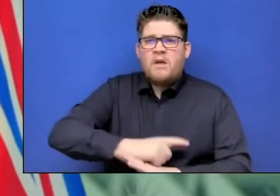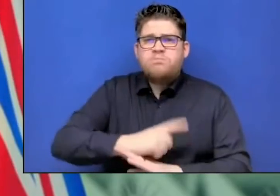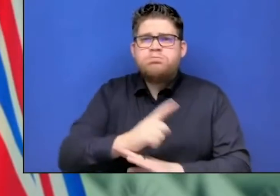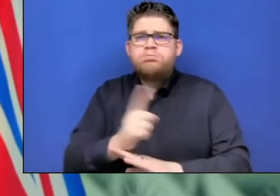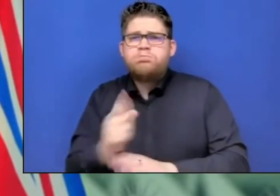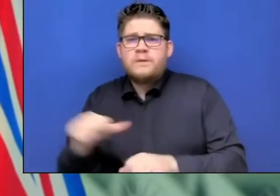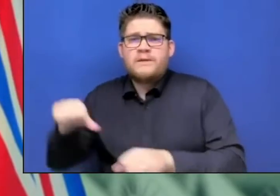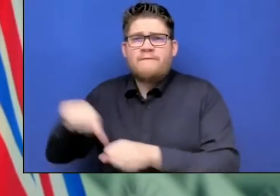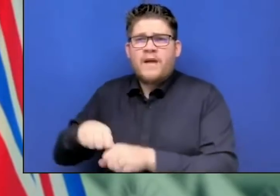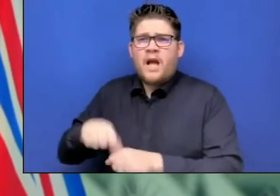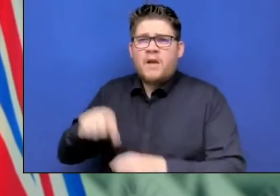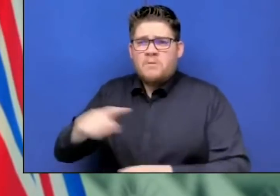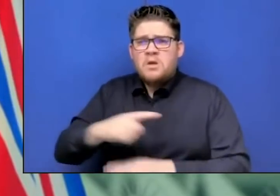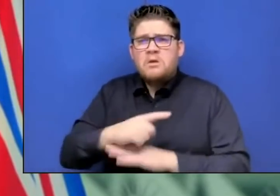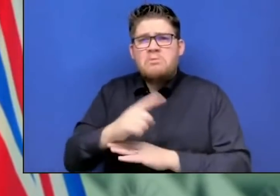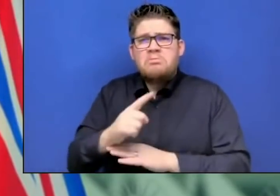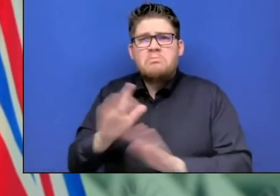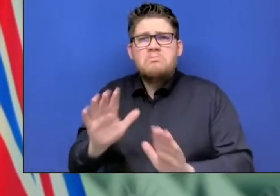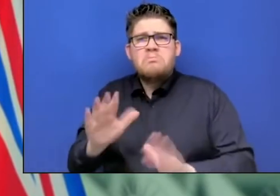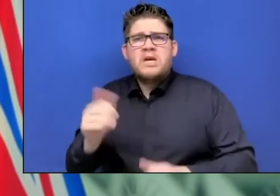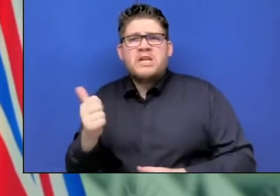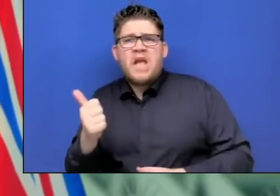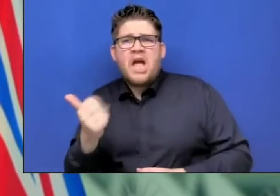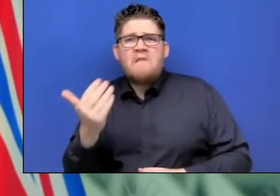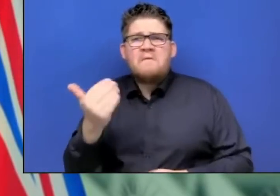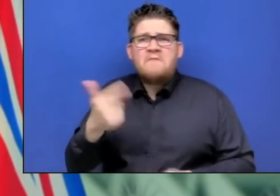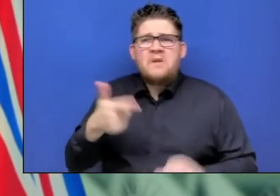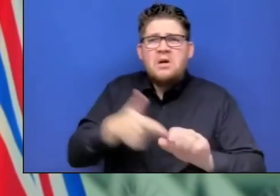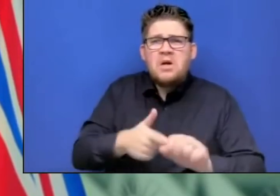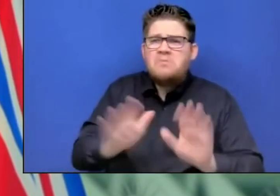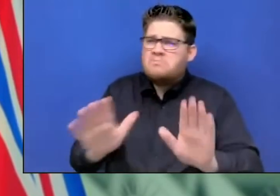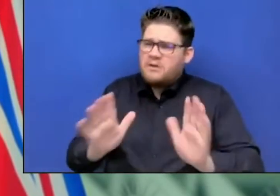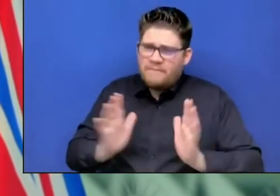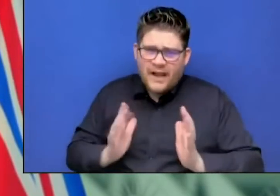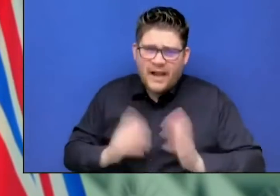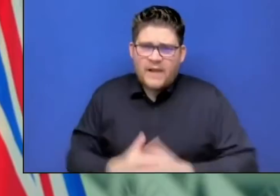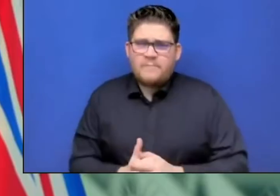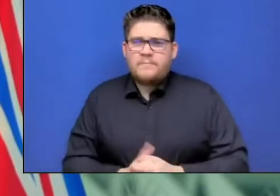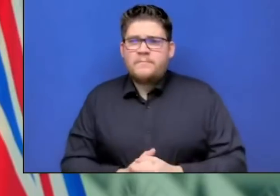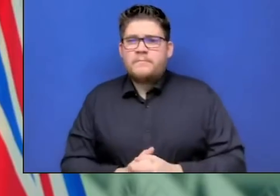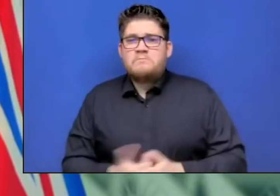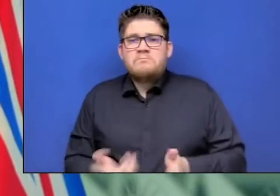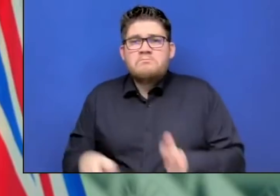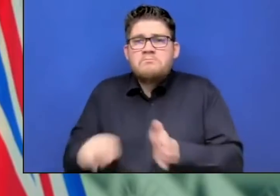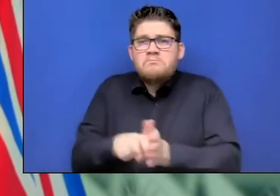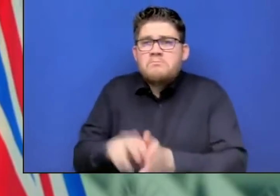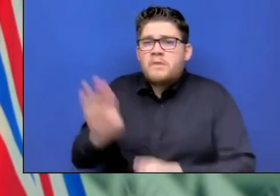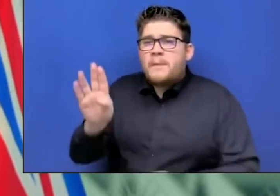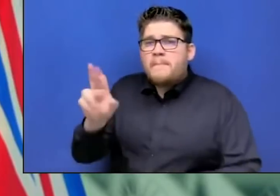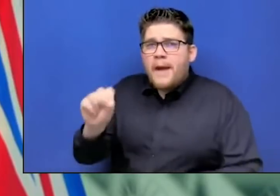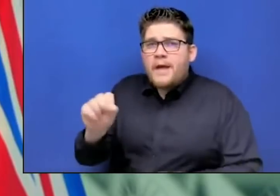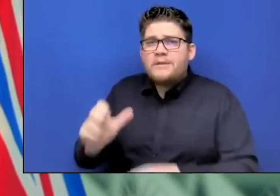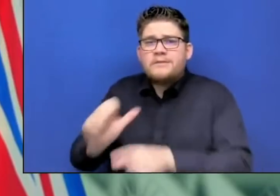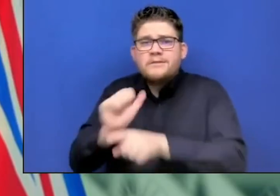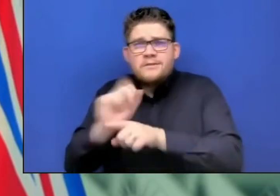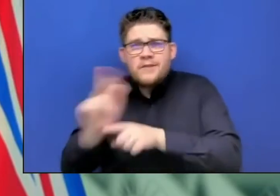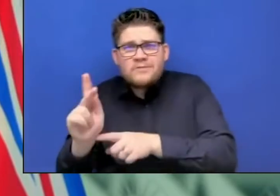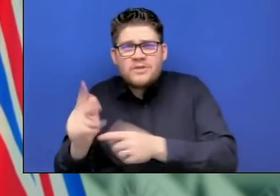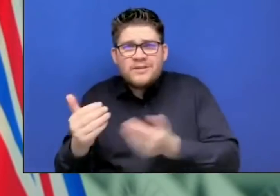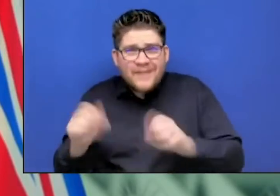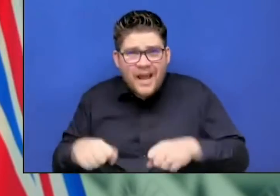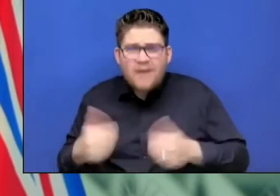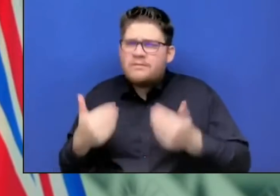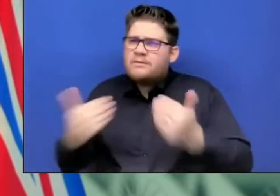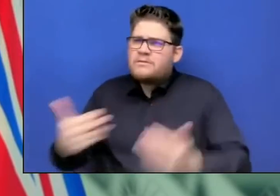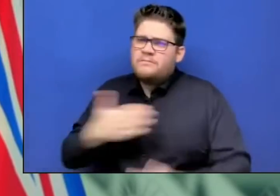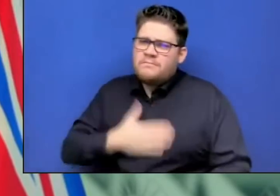public transit or work from home, please do so. The Trans Mountain Pipeline provides the majority of transportation fuels for the